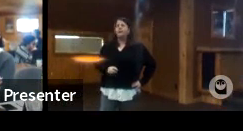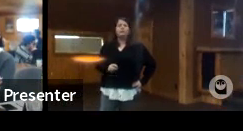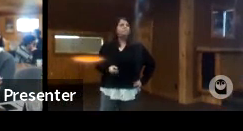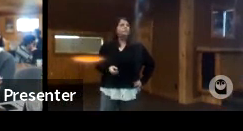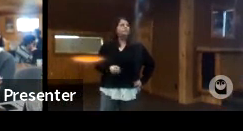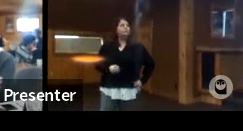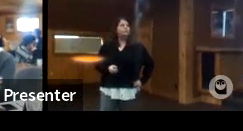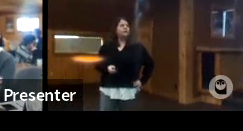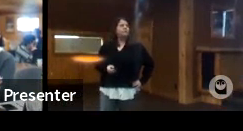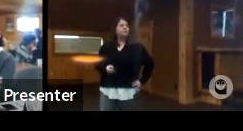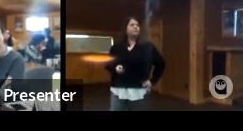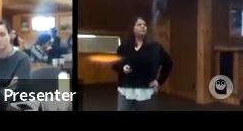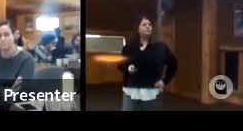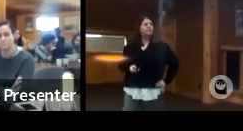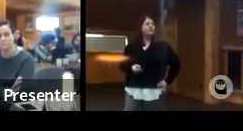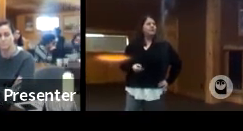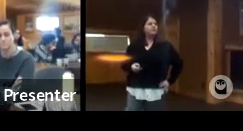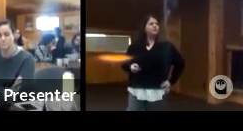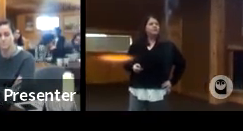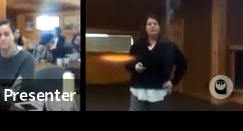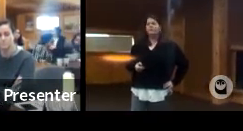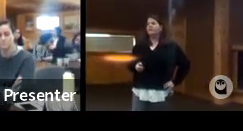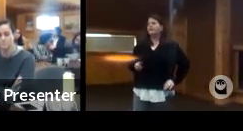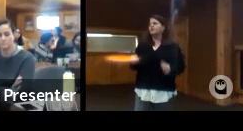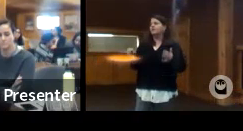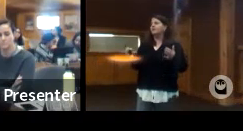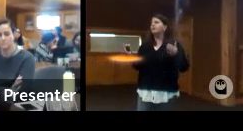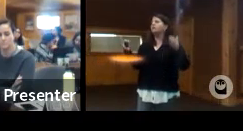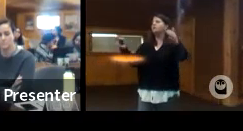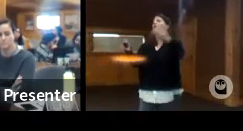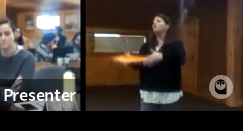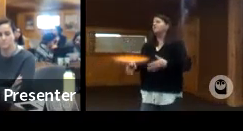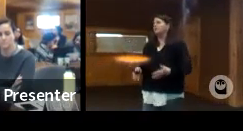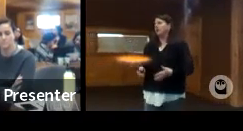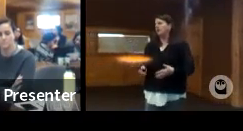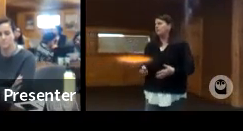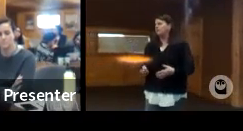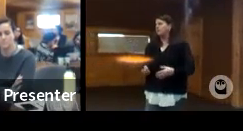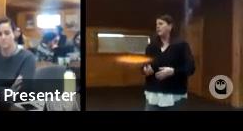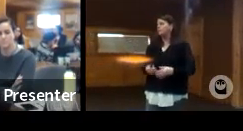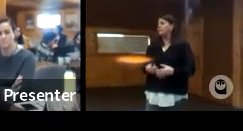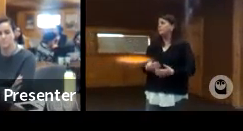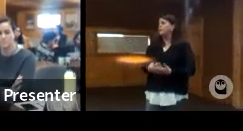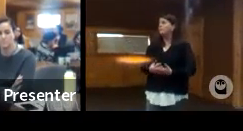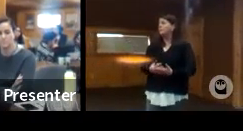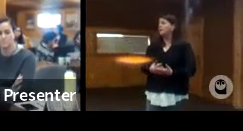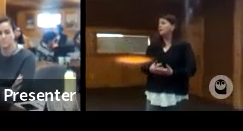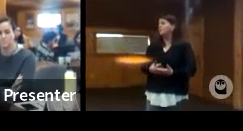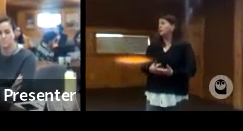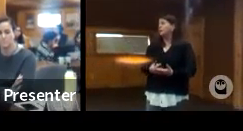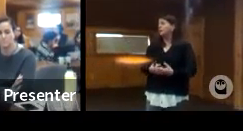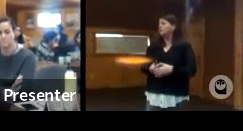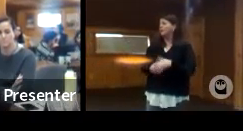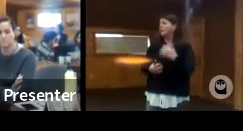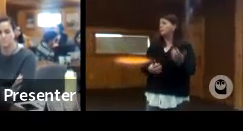or, you know, learn the names, determine the stage of litigation it's at. You're gonna know if it's at trial. Right? But there may be